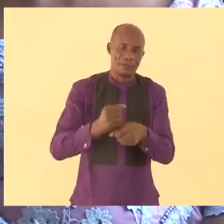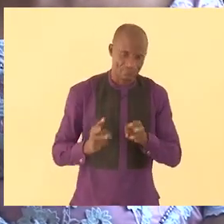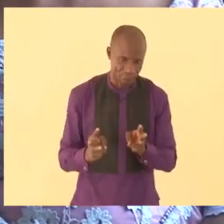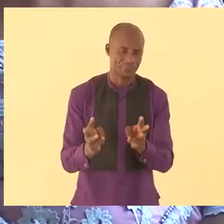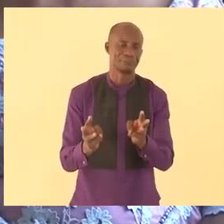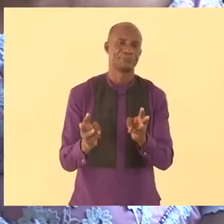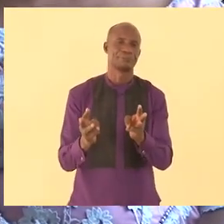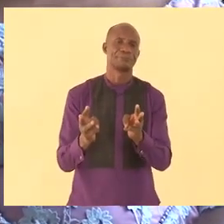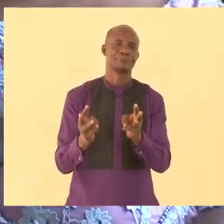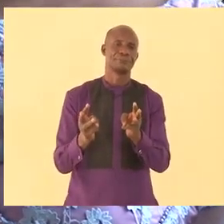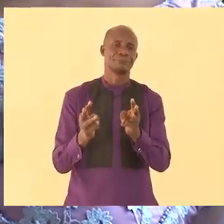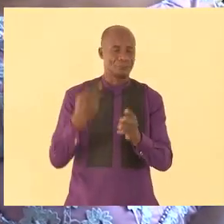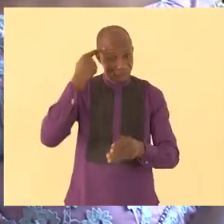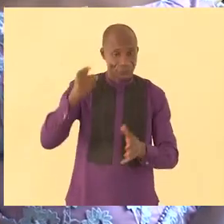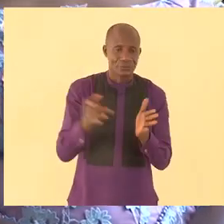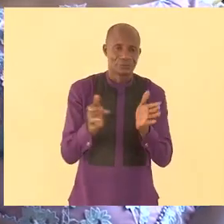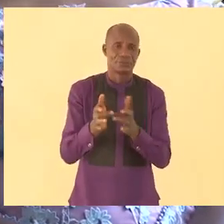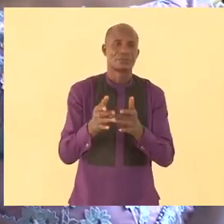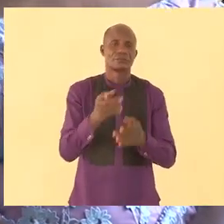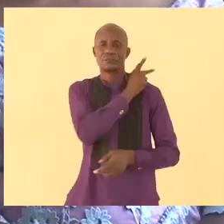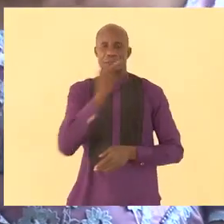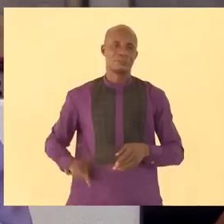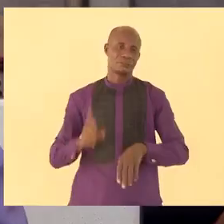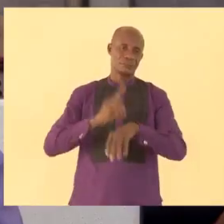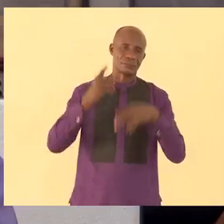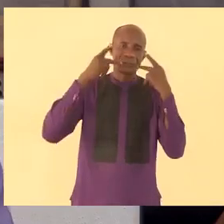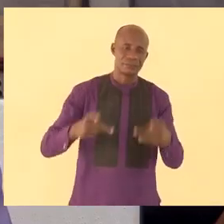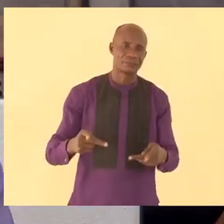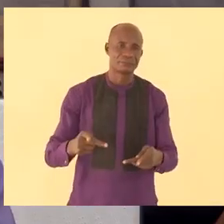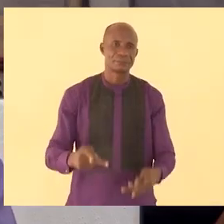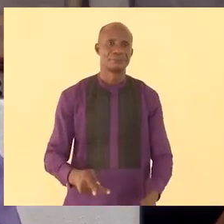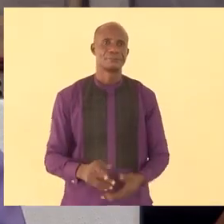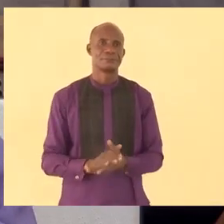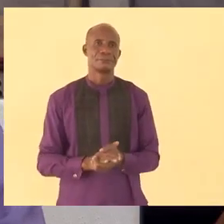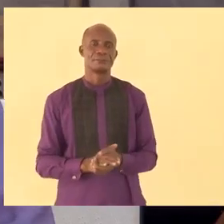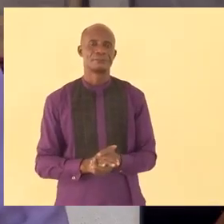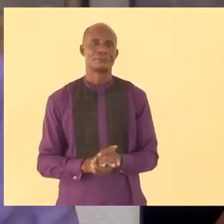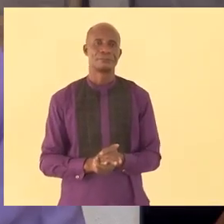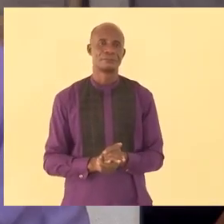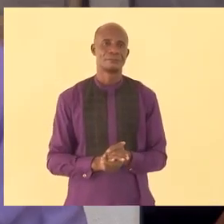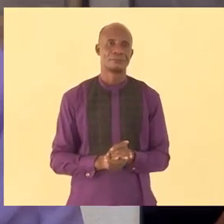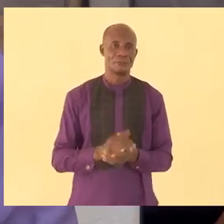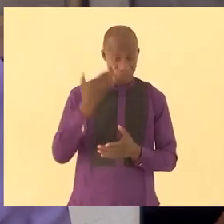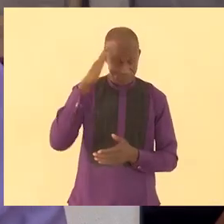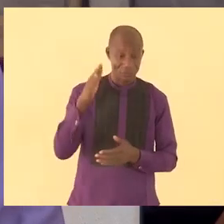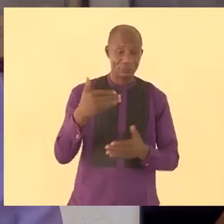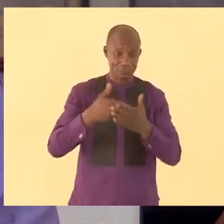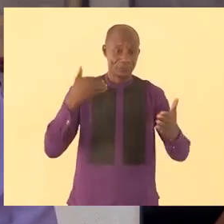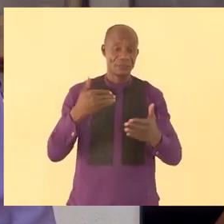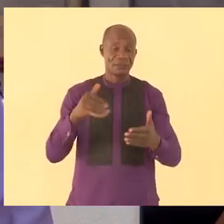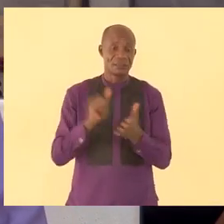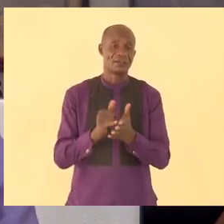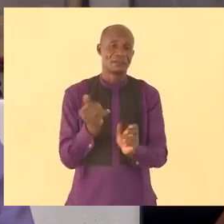way for Jesus' kingdom of peace? Helen didn't know before today that human beings can delay God's